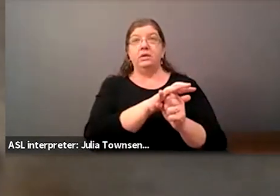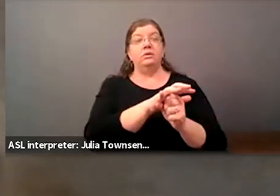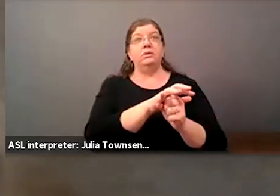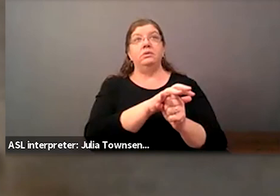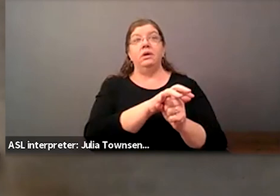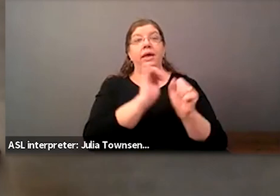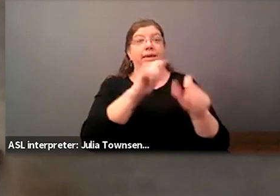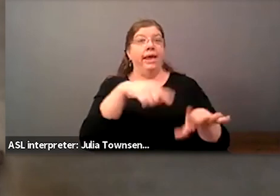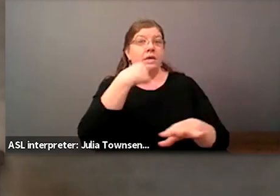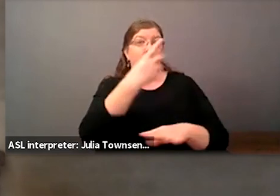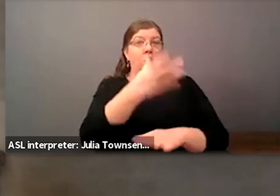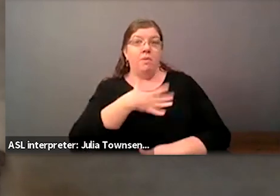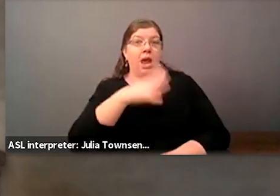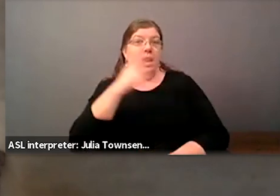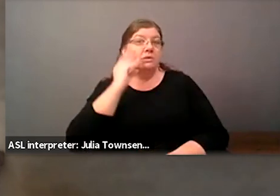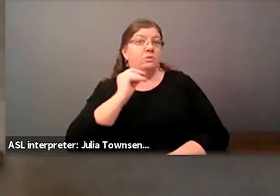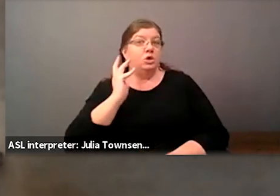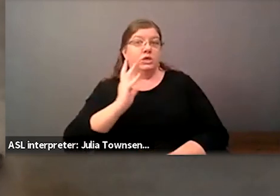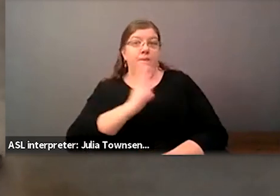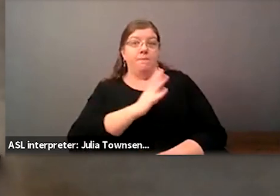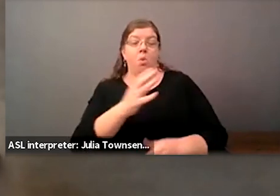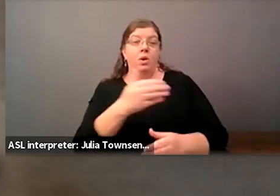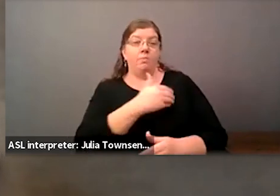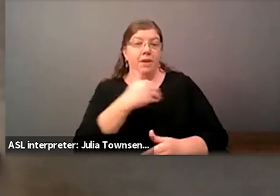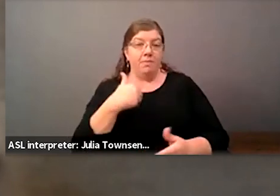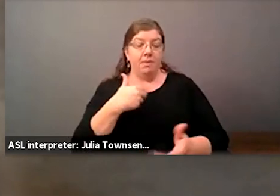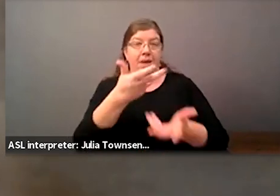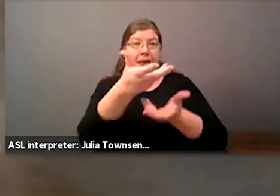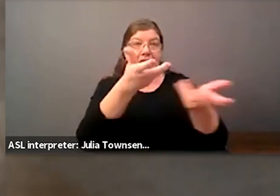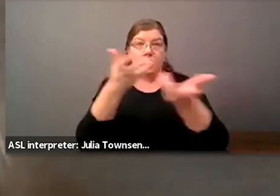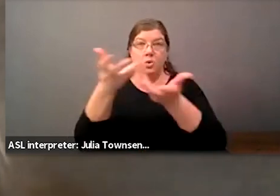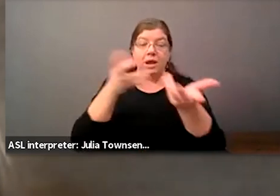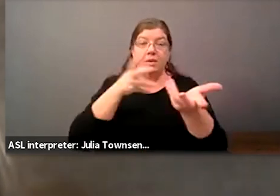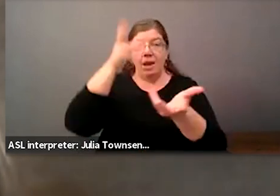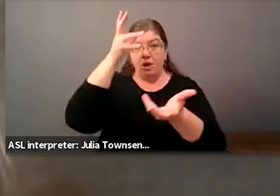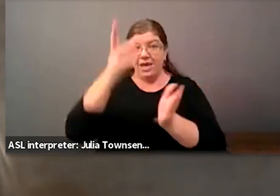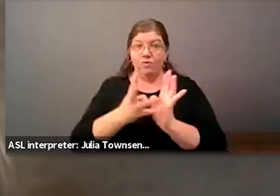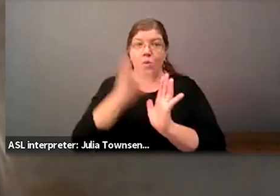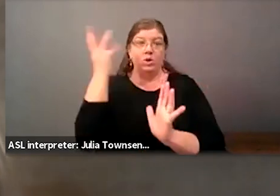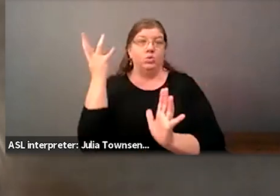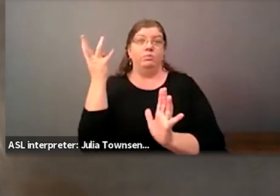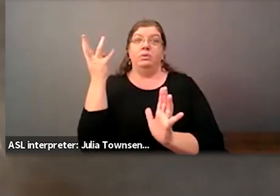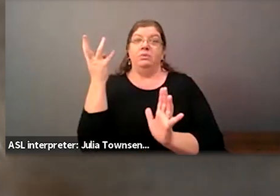tell you my experience as a board member my interaction with parents is probably quadrupled